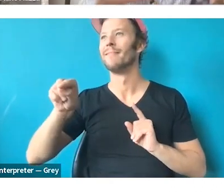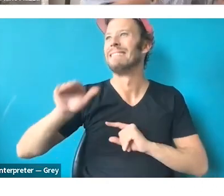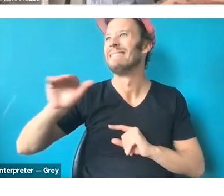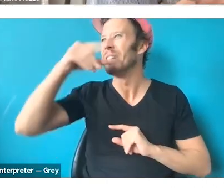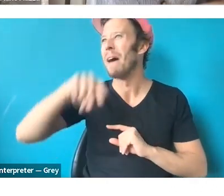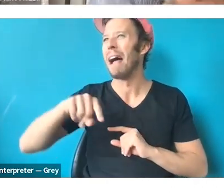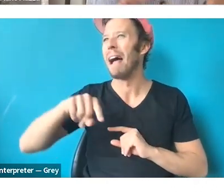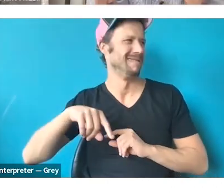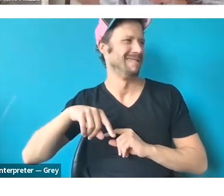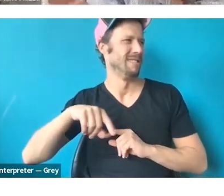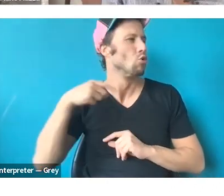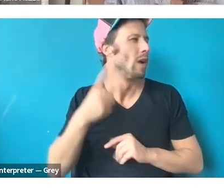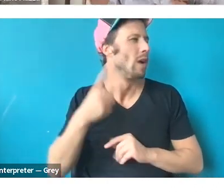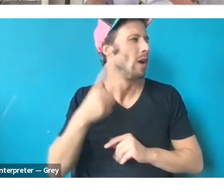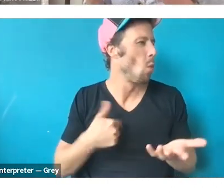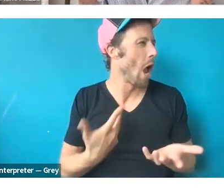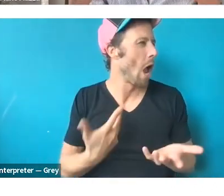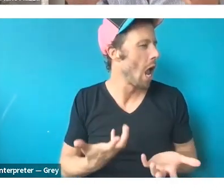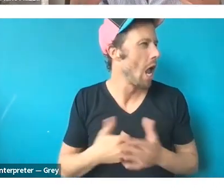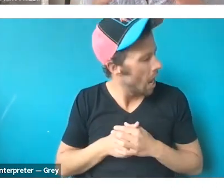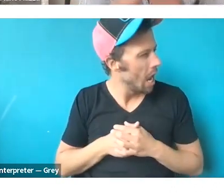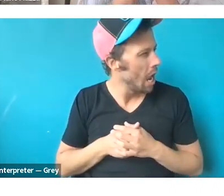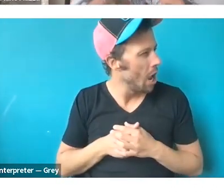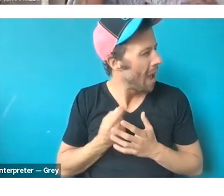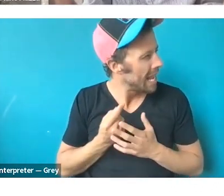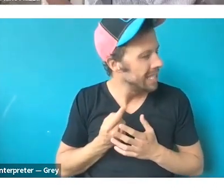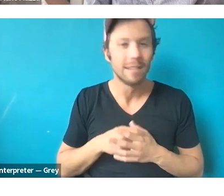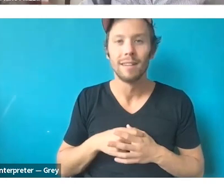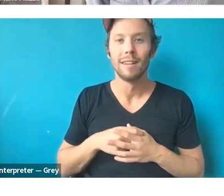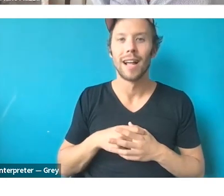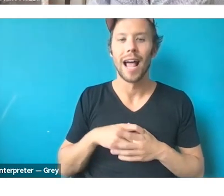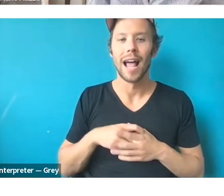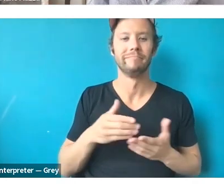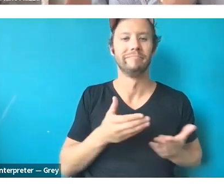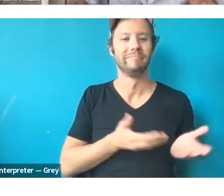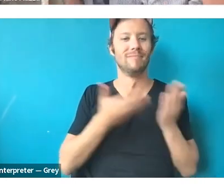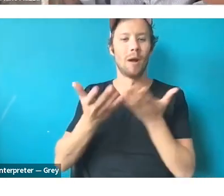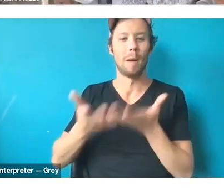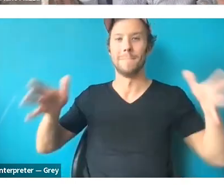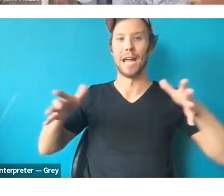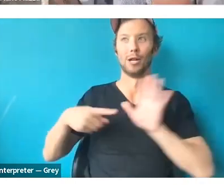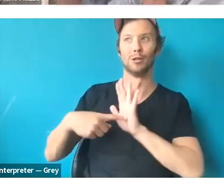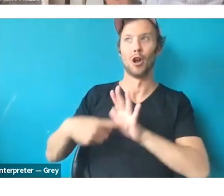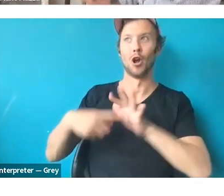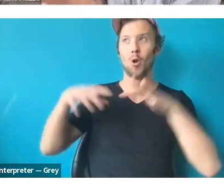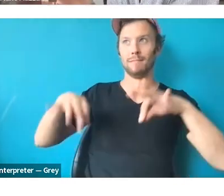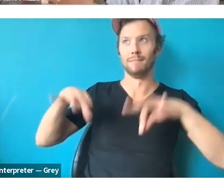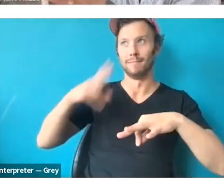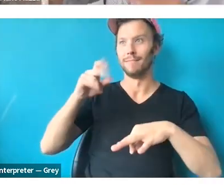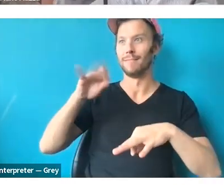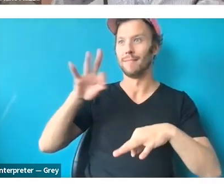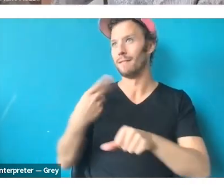then I brought them something that I had dyed with avocado pits to explain it, and they thought it was amazing. So what I did was I just provided